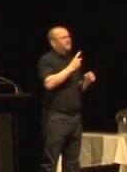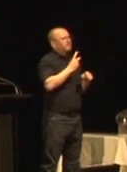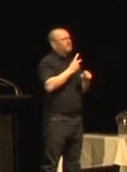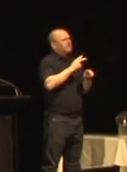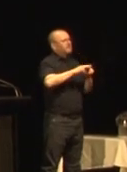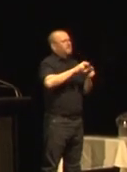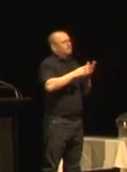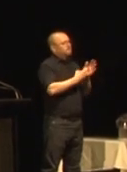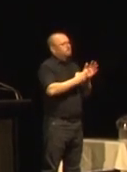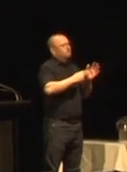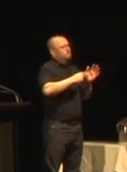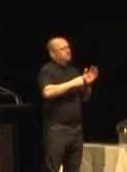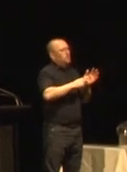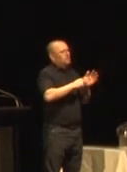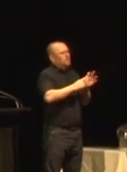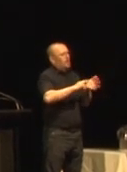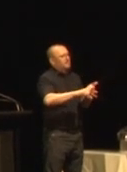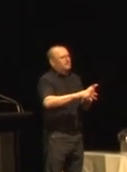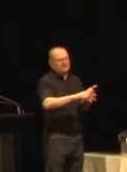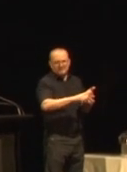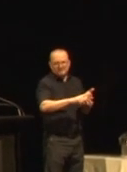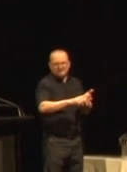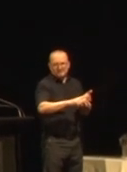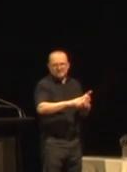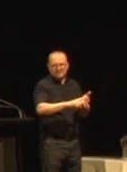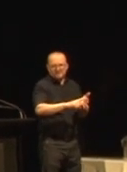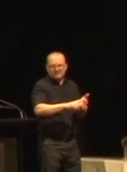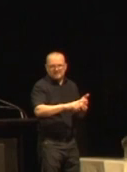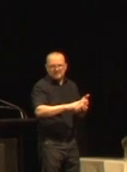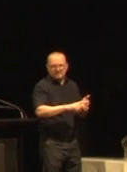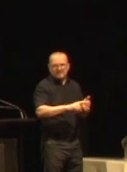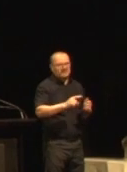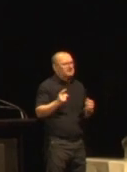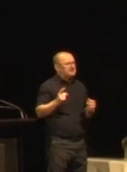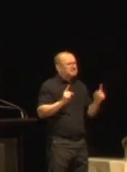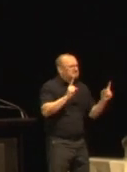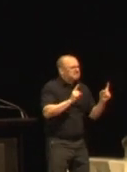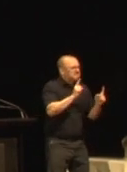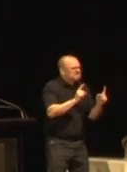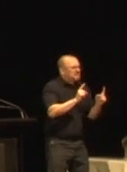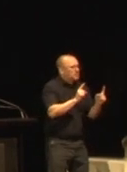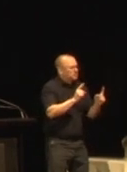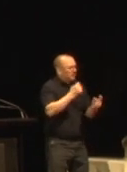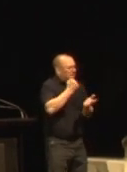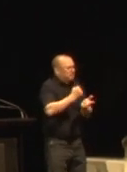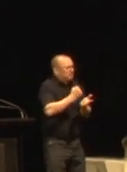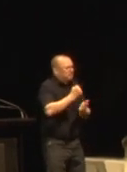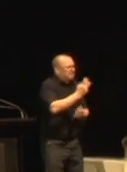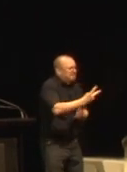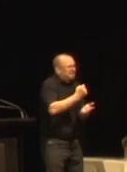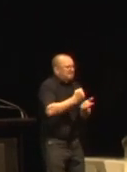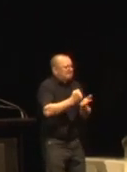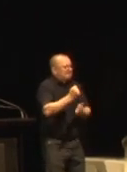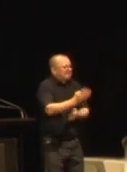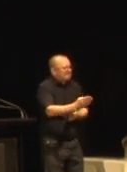Royale. These are two sort of badasses who meet in someone's backyard, and they're just armed to the teeth, and